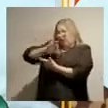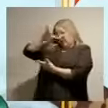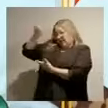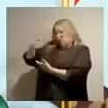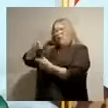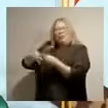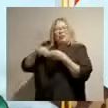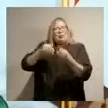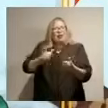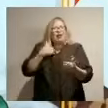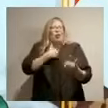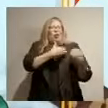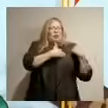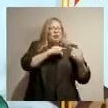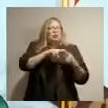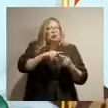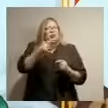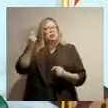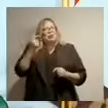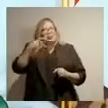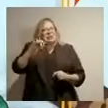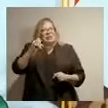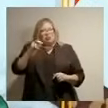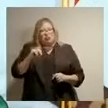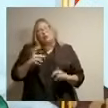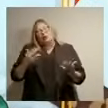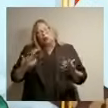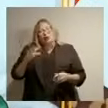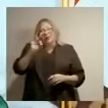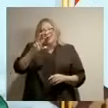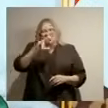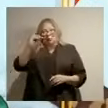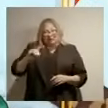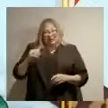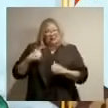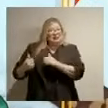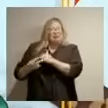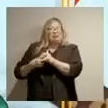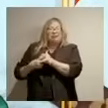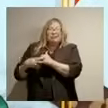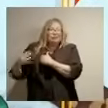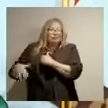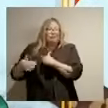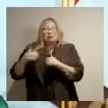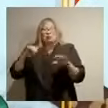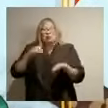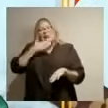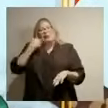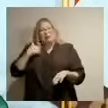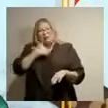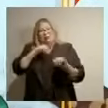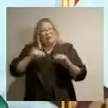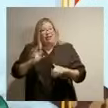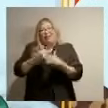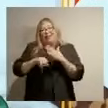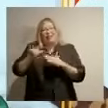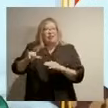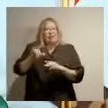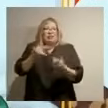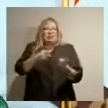look across the panoply and 93% feel like we were doing best we could under that